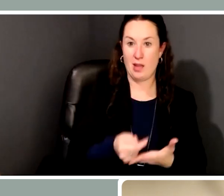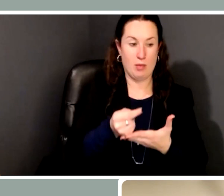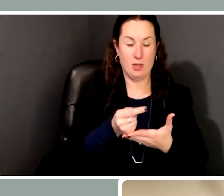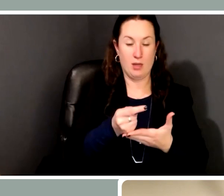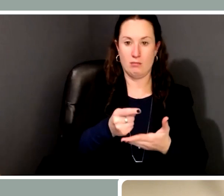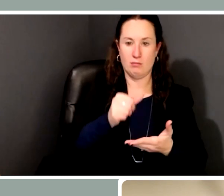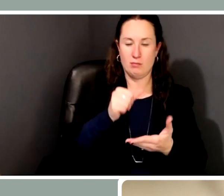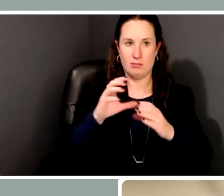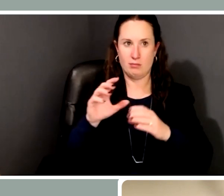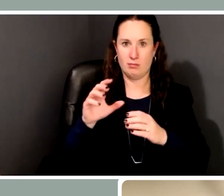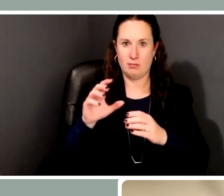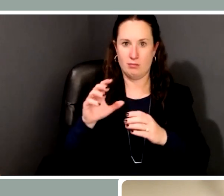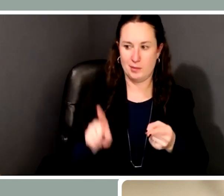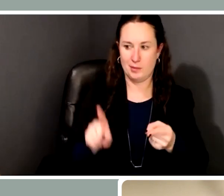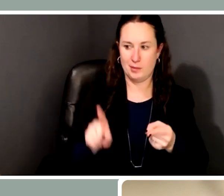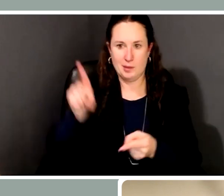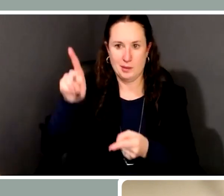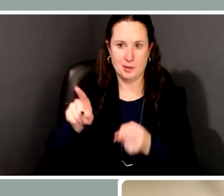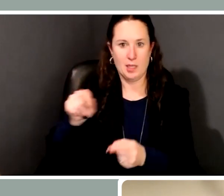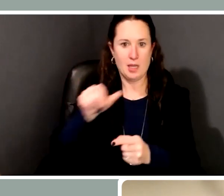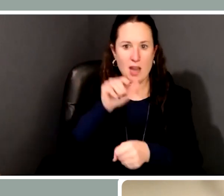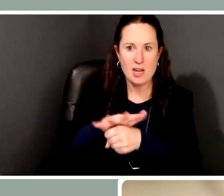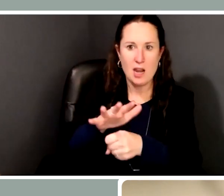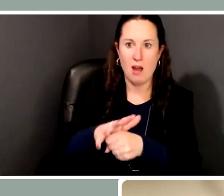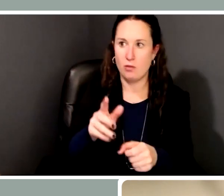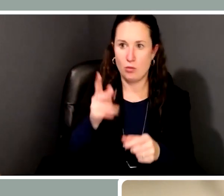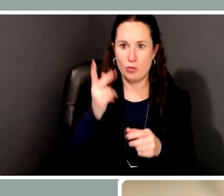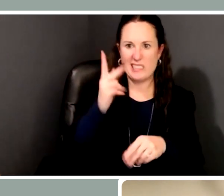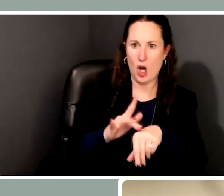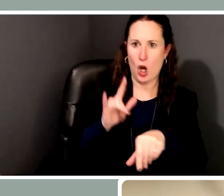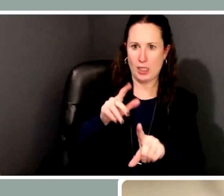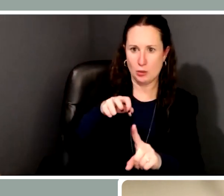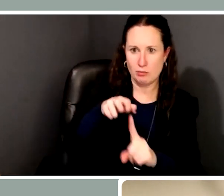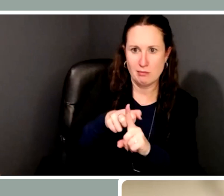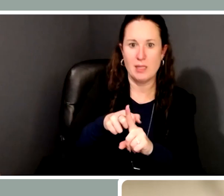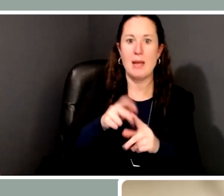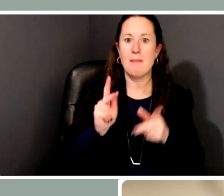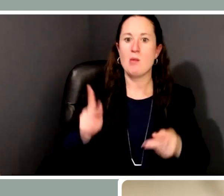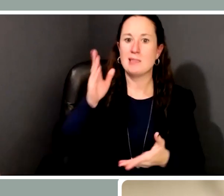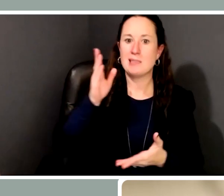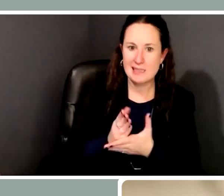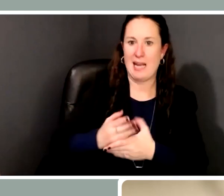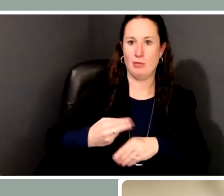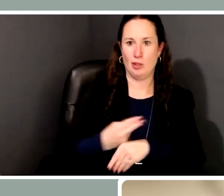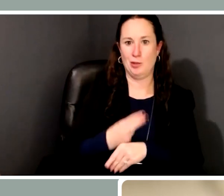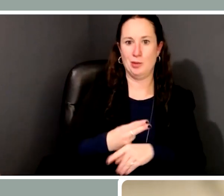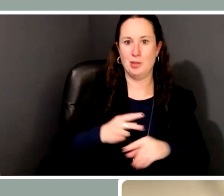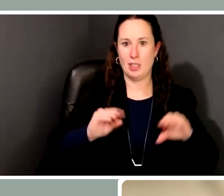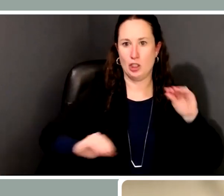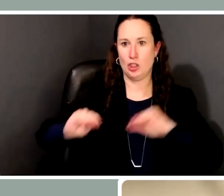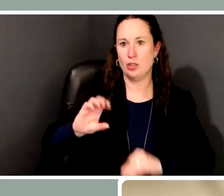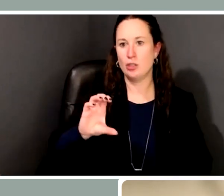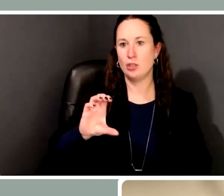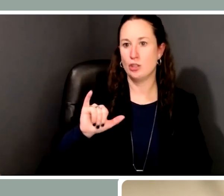And that study didn't show a difference, and people stopped using circulating tumor cells because of that. But that doesn't mean there won't be